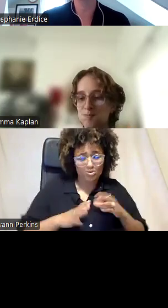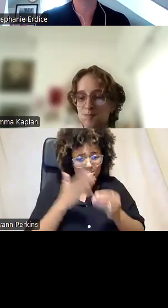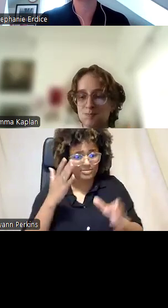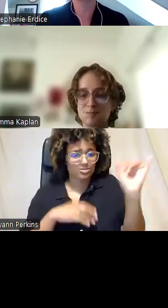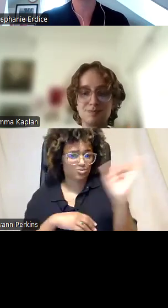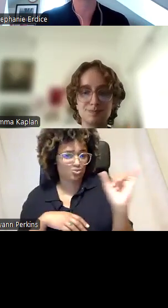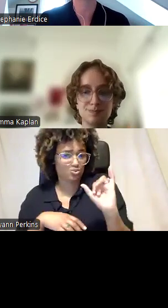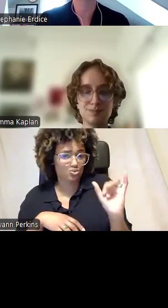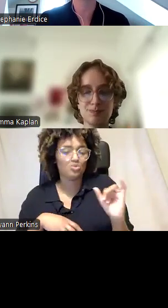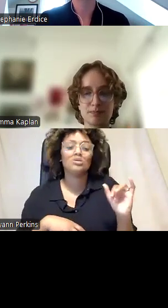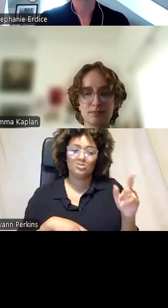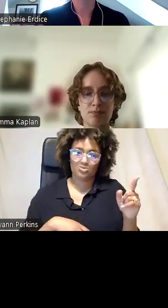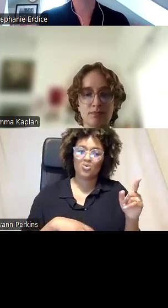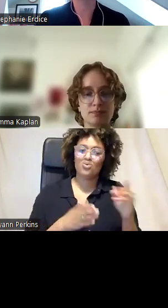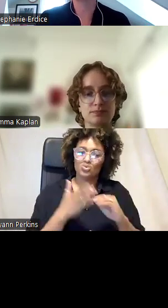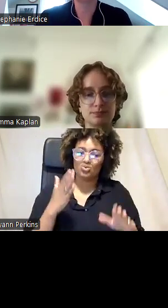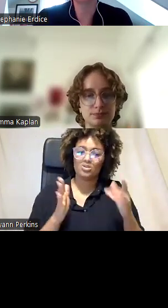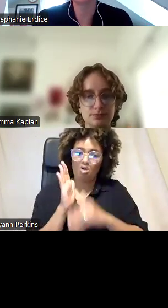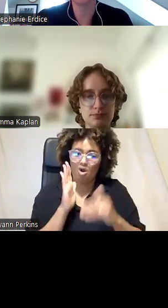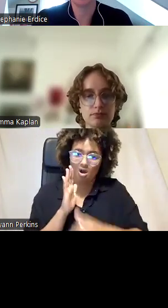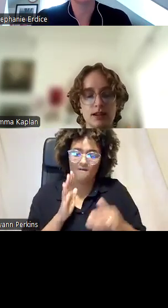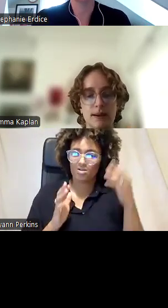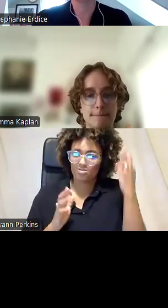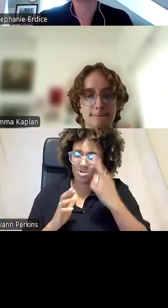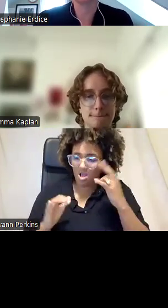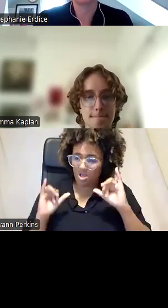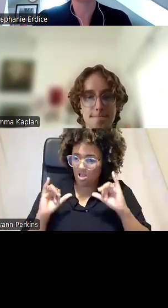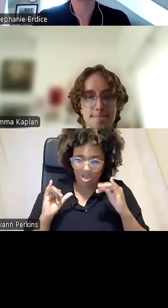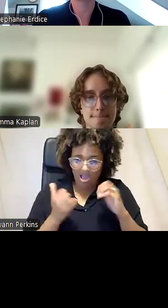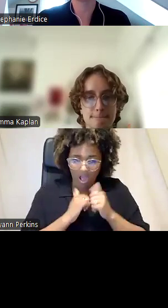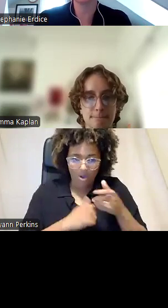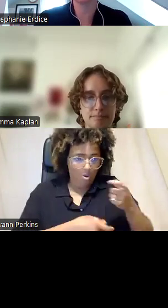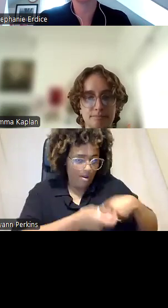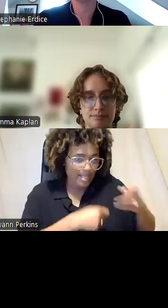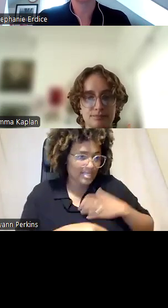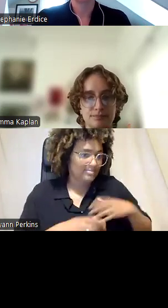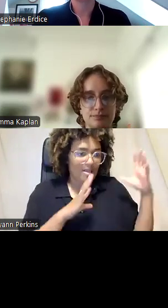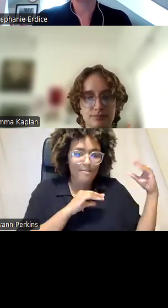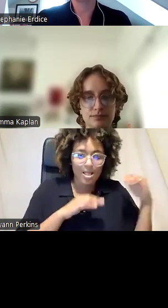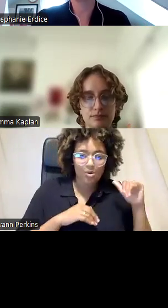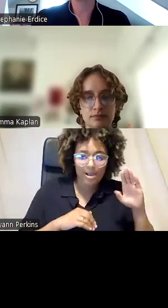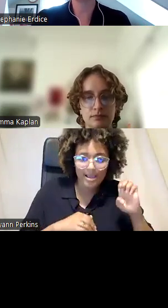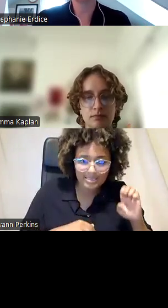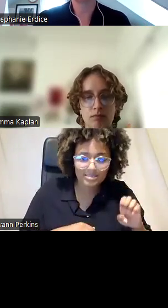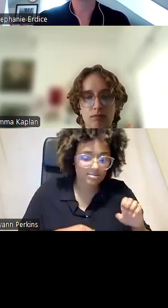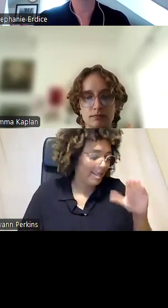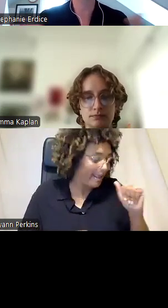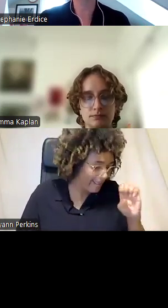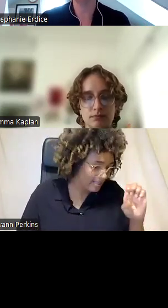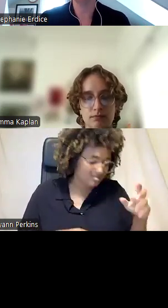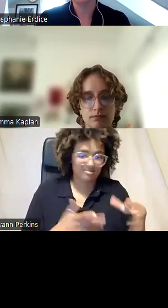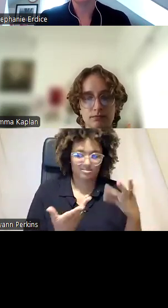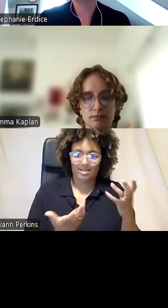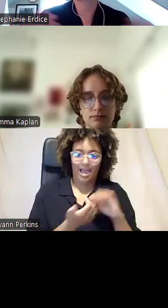winter coat? Or where am I going to get money to replace my pillowcase or my sheets? Or, where am I going to get money